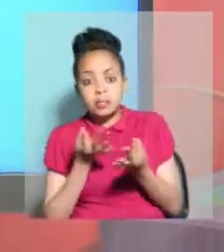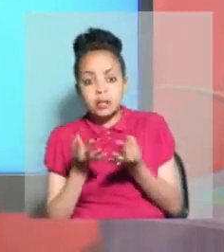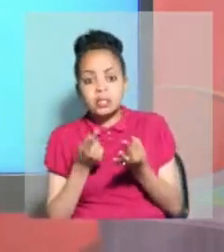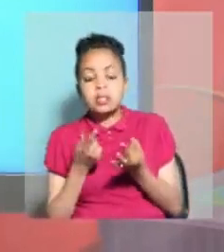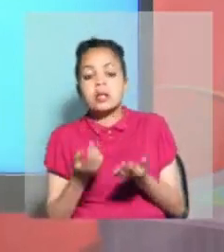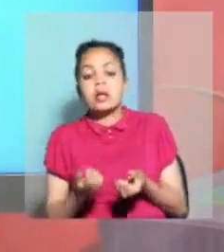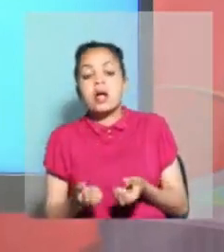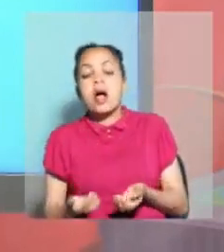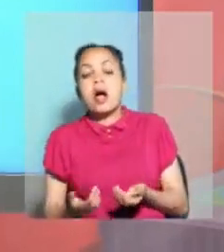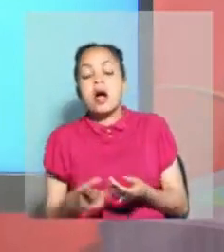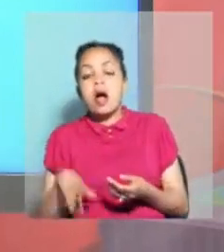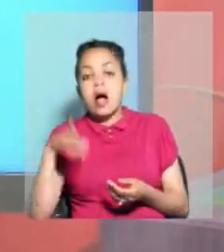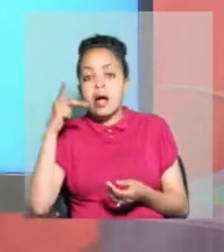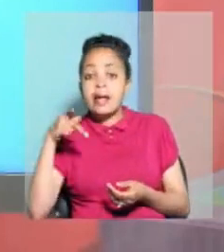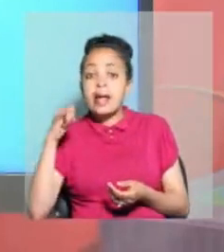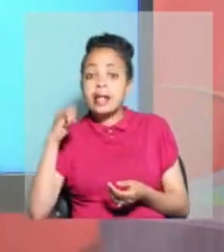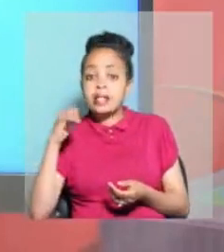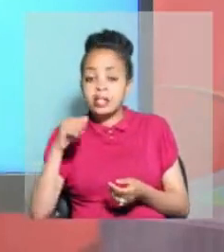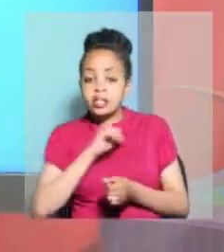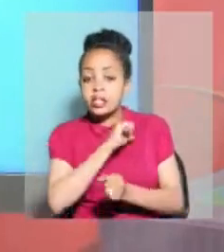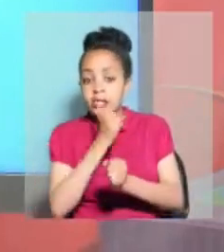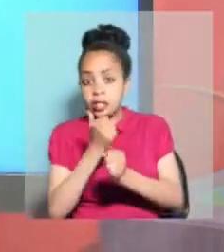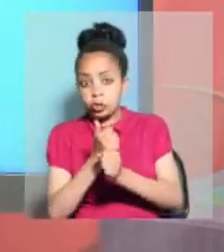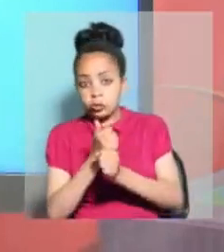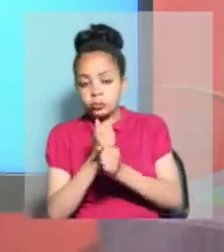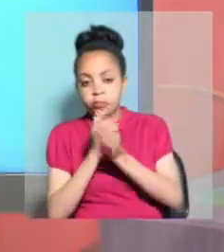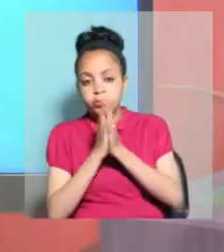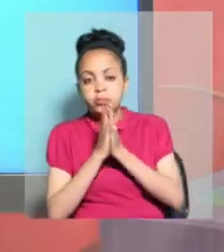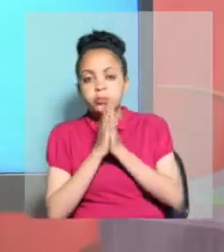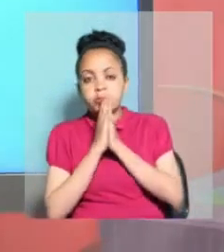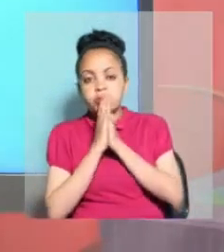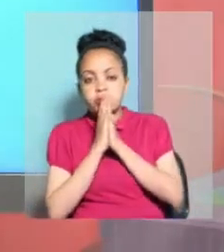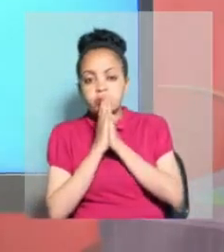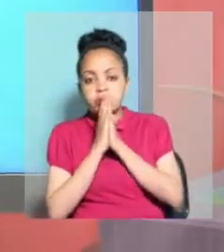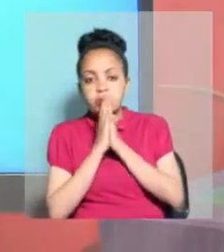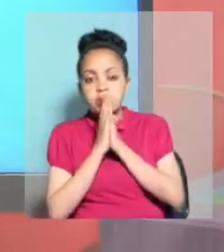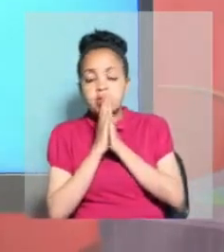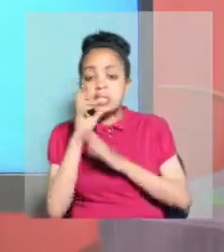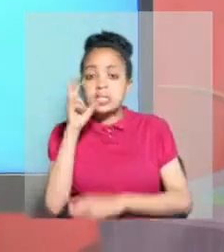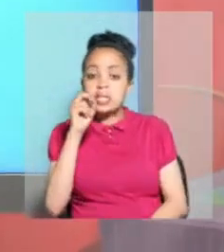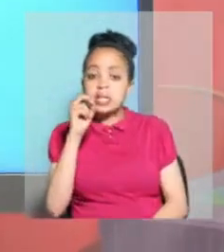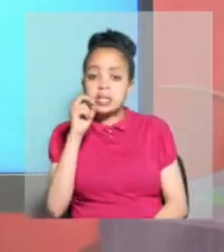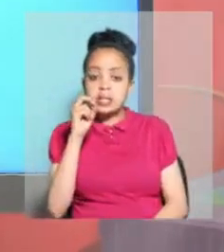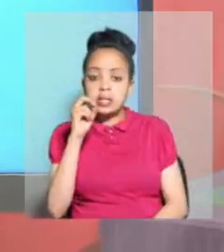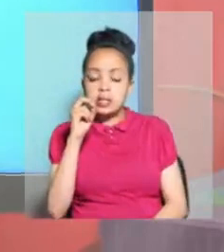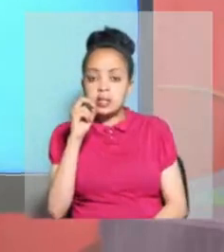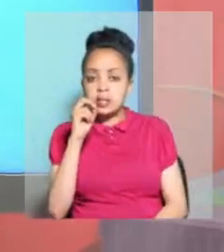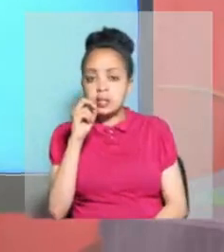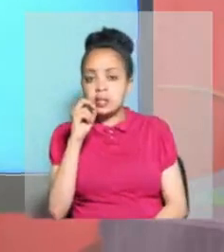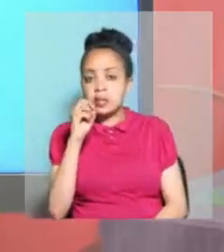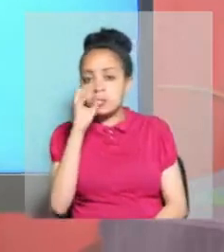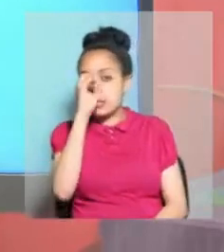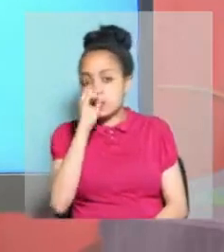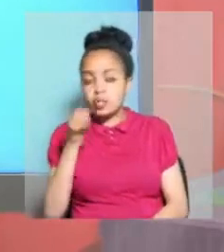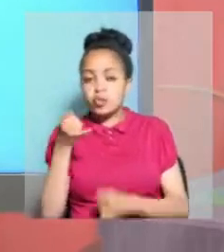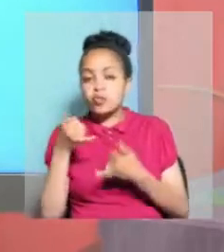is high kinetic energy. Together, rate can be proceed. So, 30 part of the